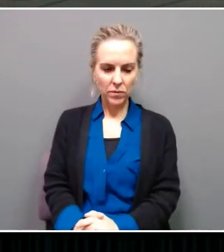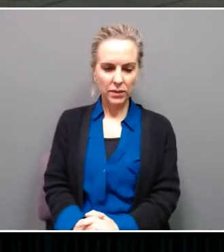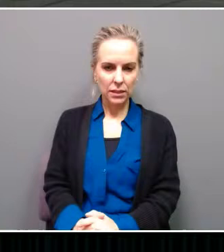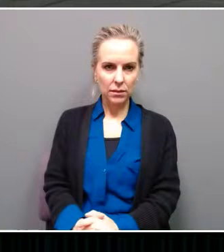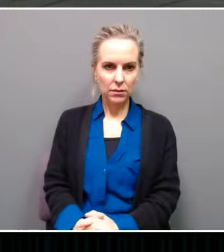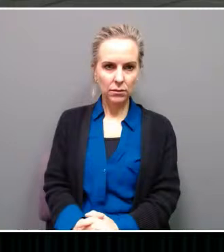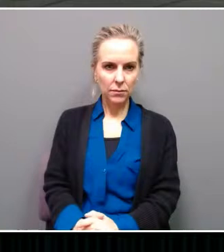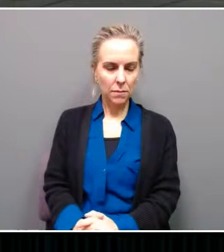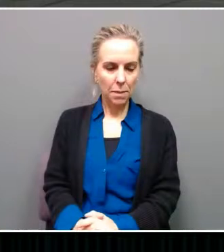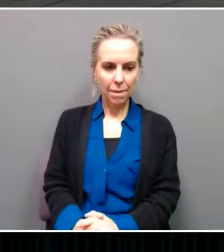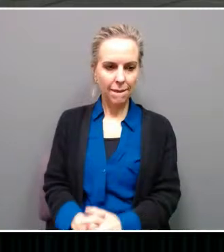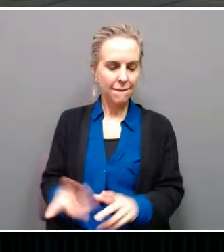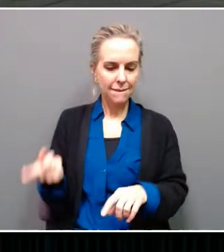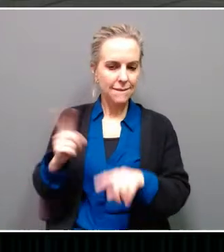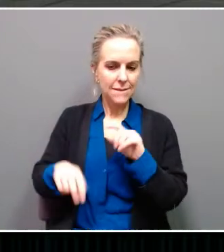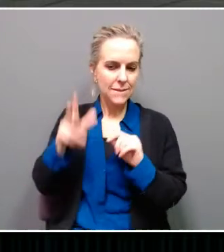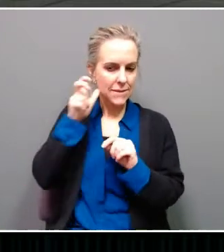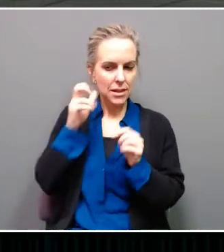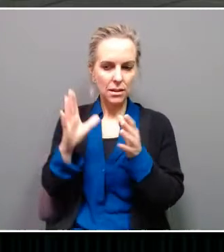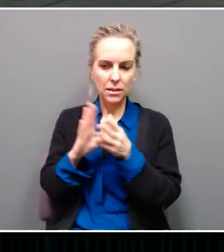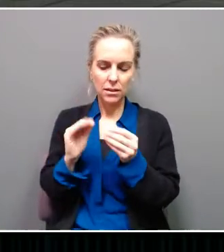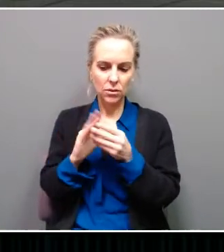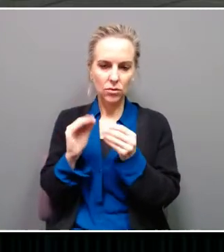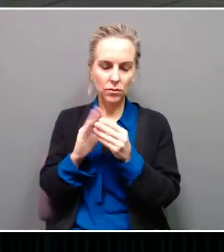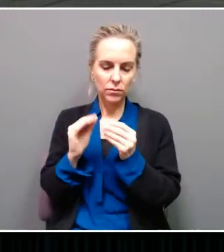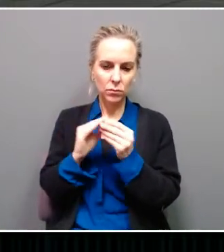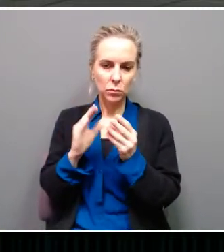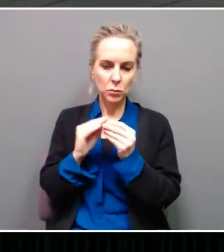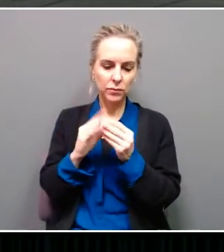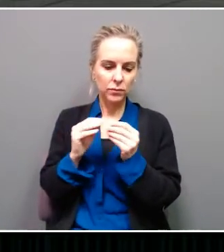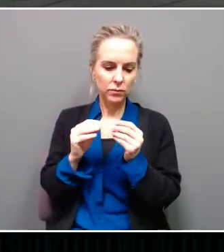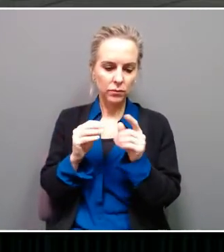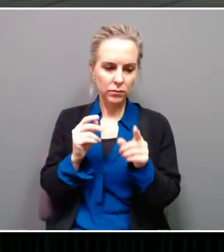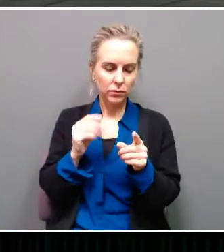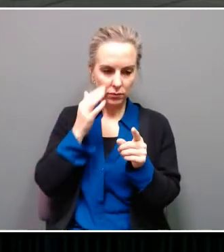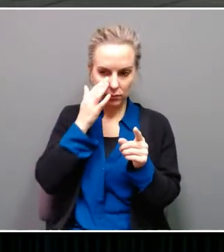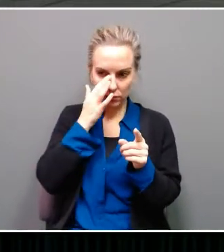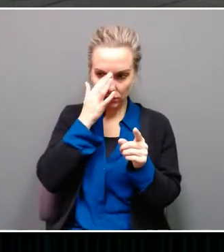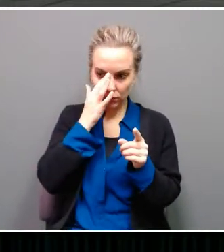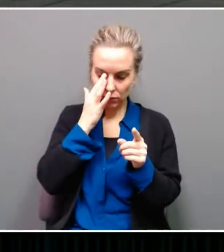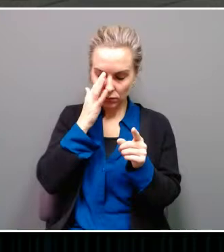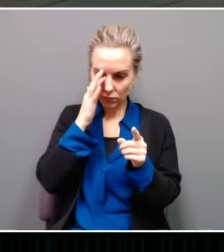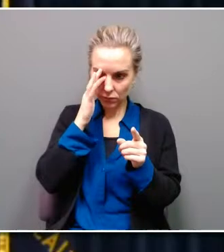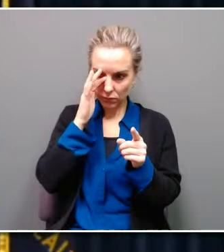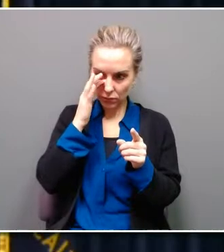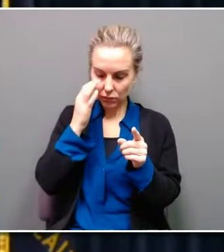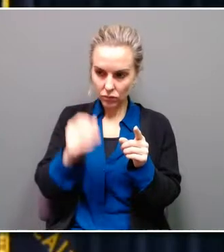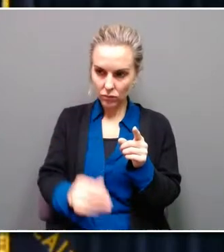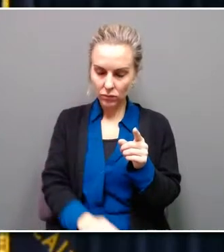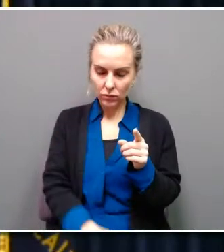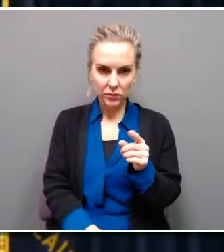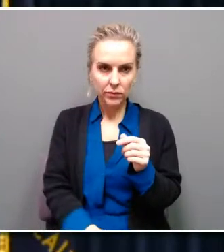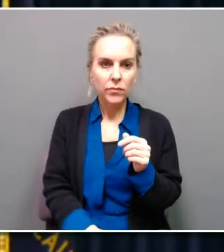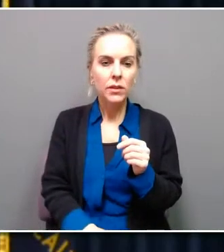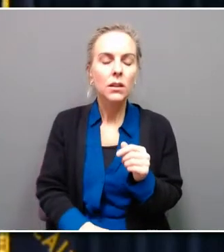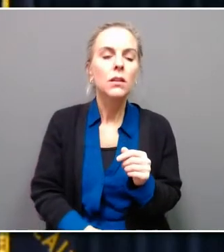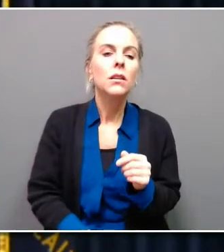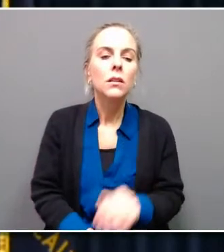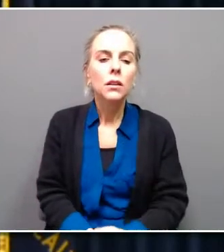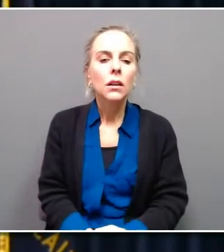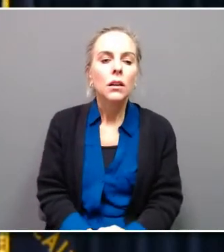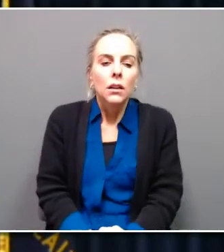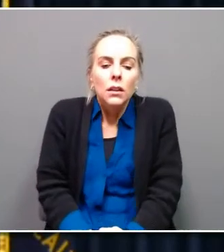Childers before. Can you talk a little bit about why you developed these relationships and the benefit of them? I've